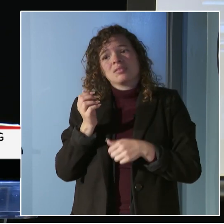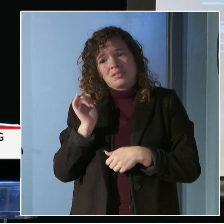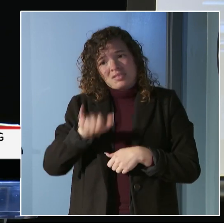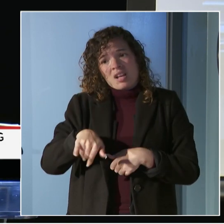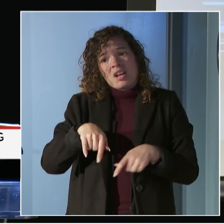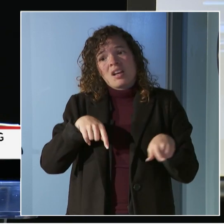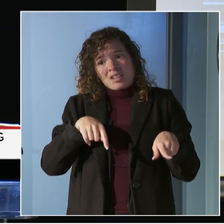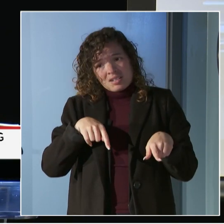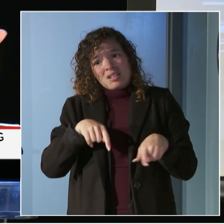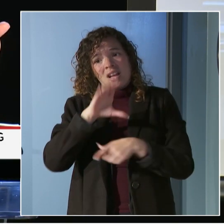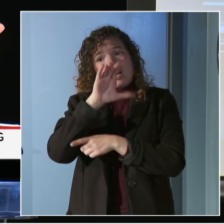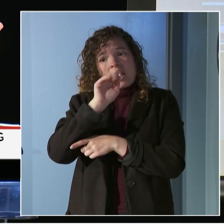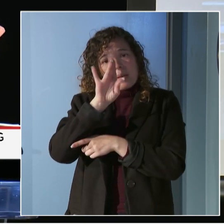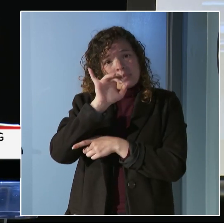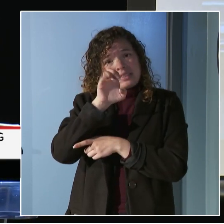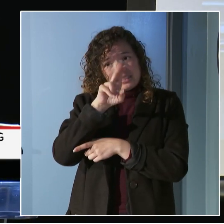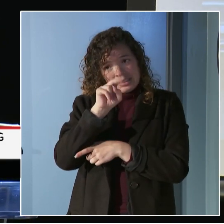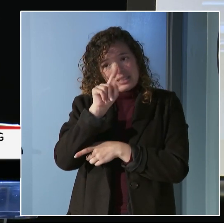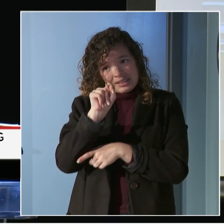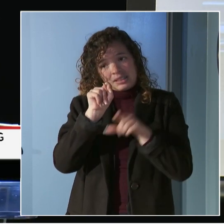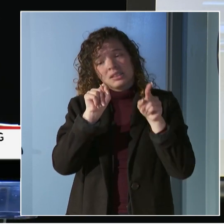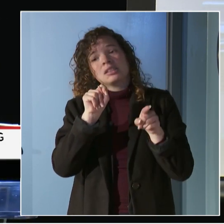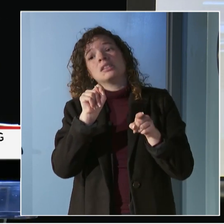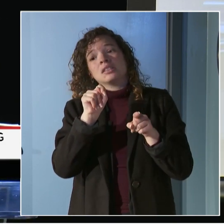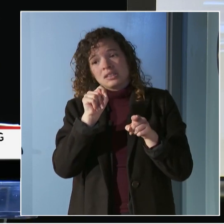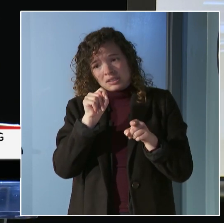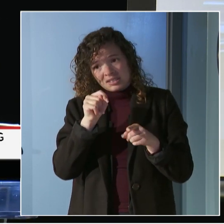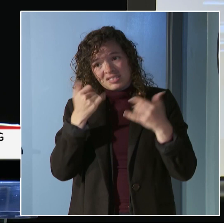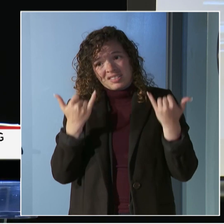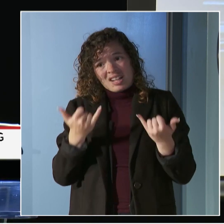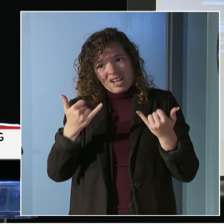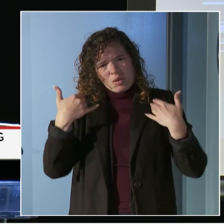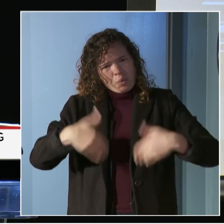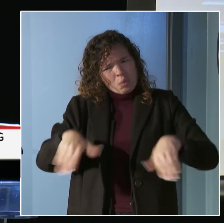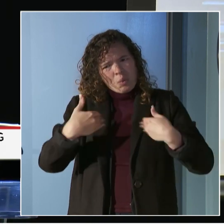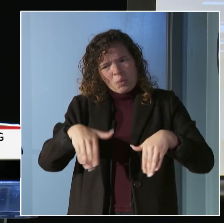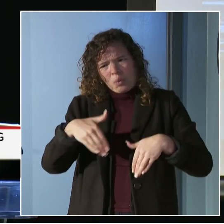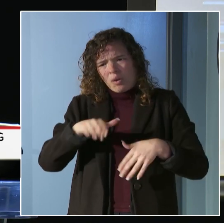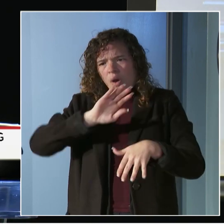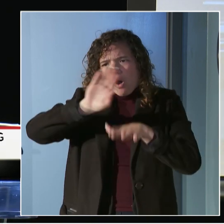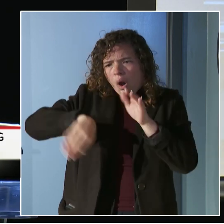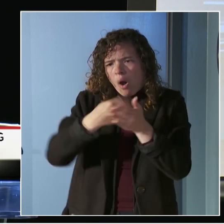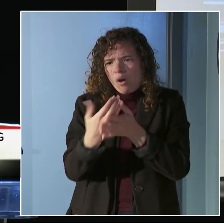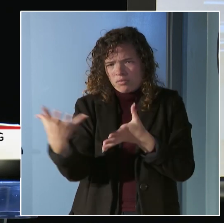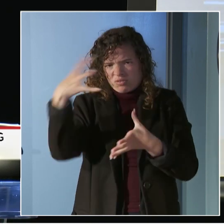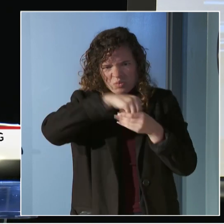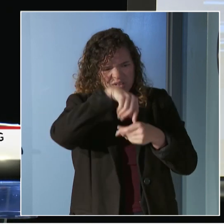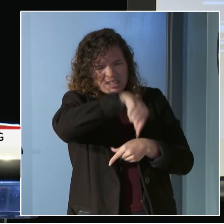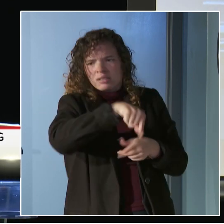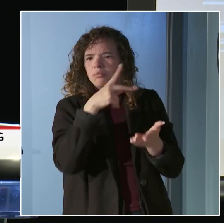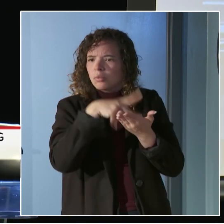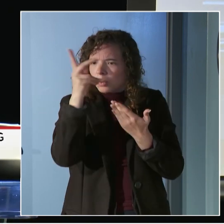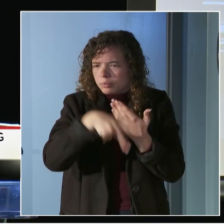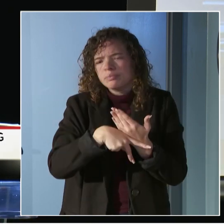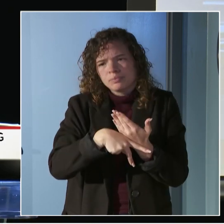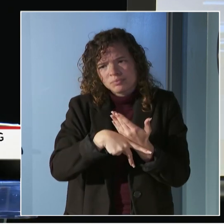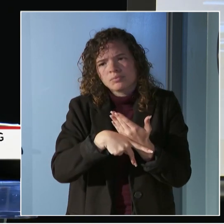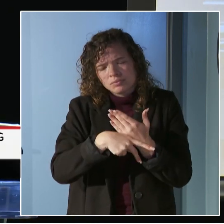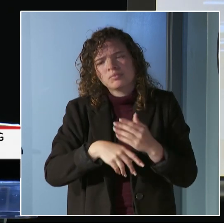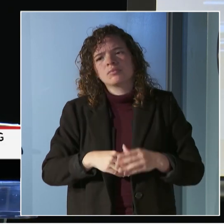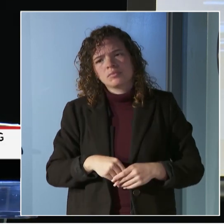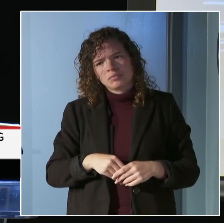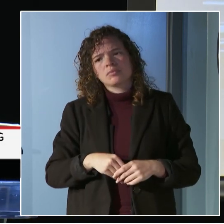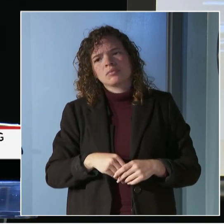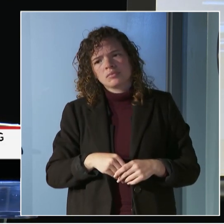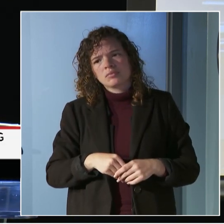done, right? And what that shows you is that this project is not only well conceived and